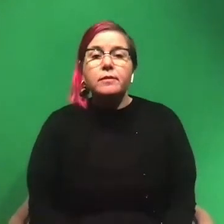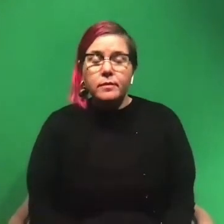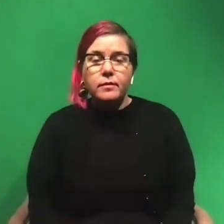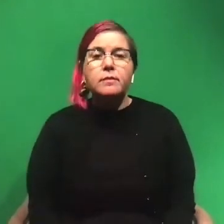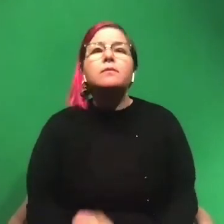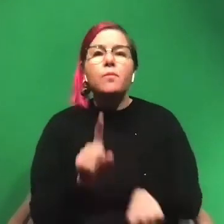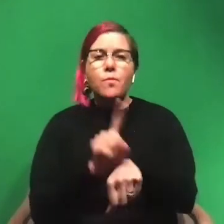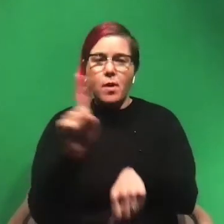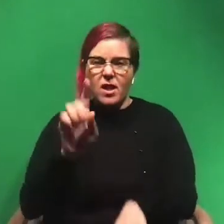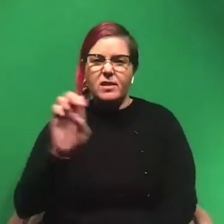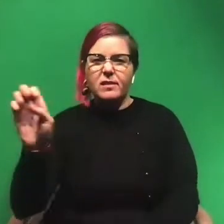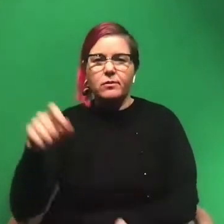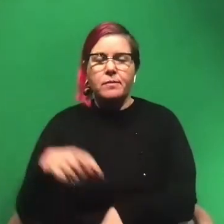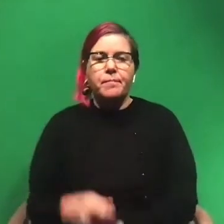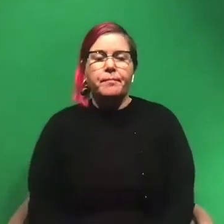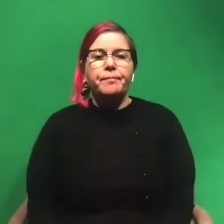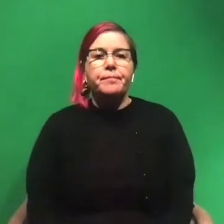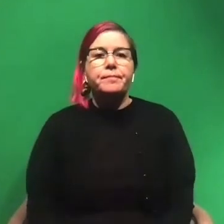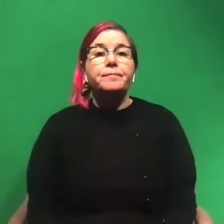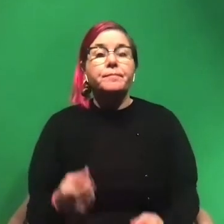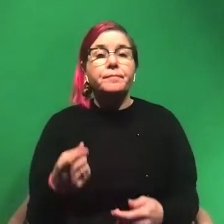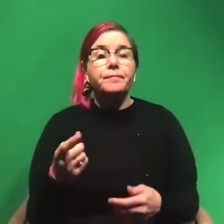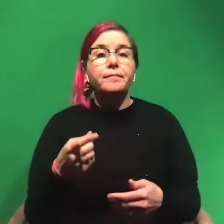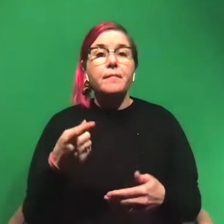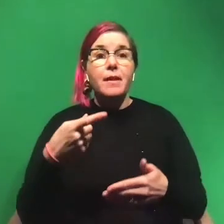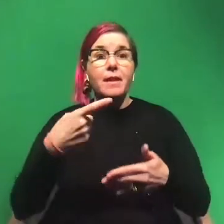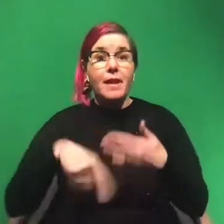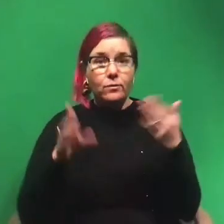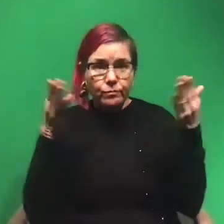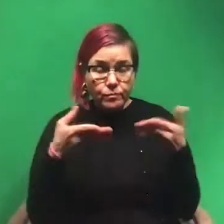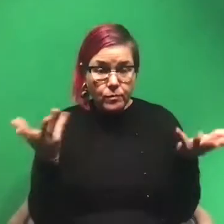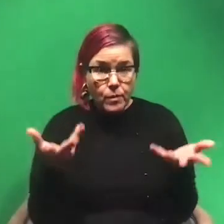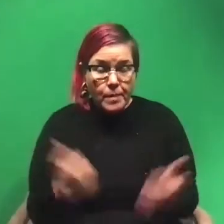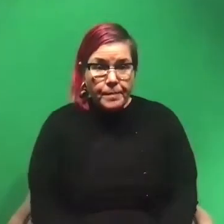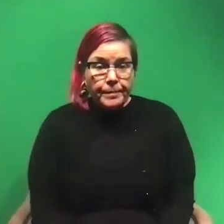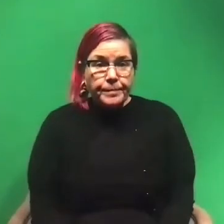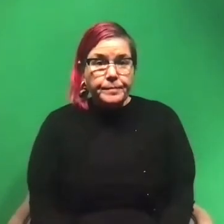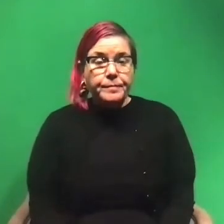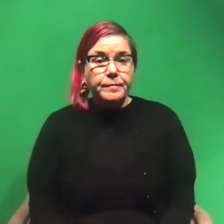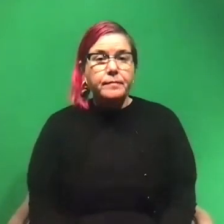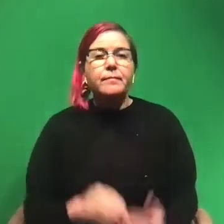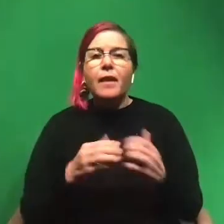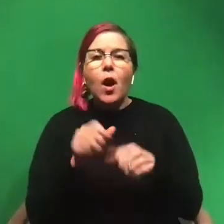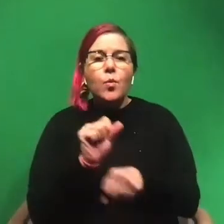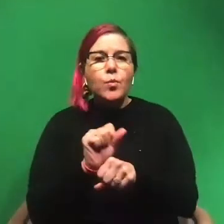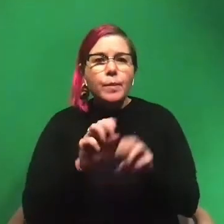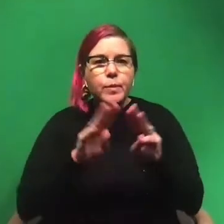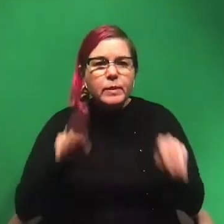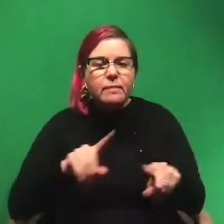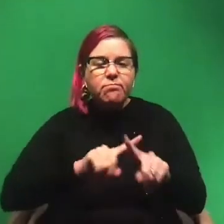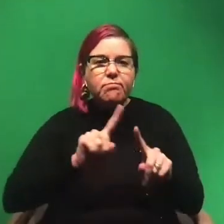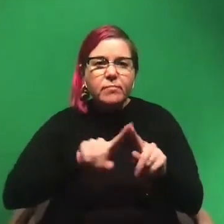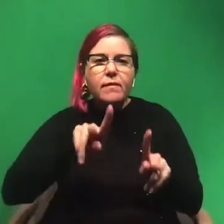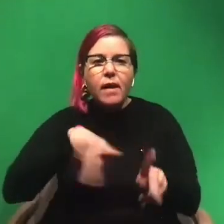at 1 p.m. Eastern. The following week we're going to be talking all about how to work at a museum, the kind of work that's